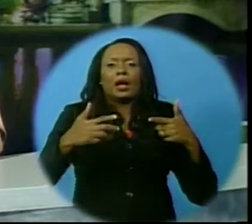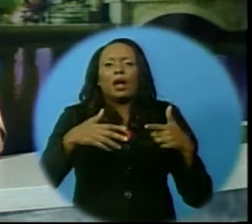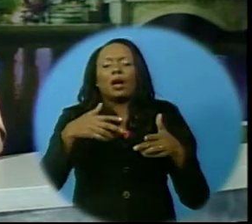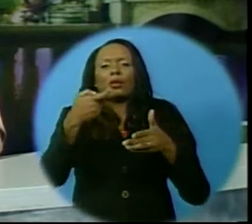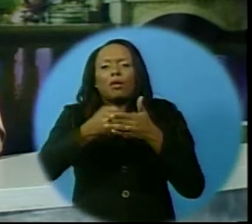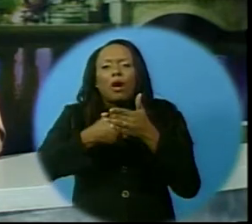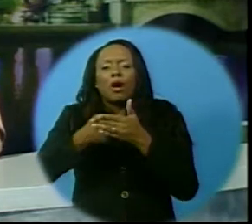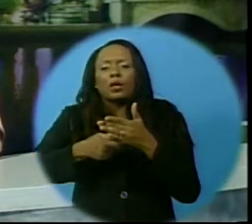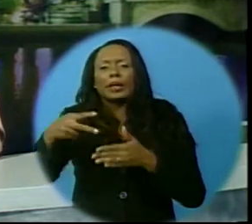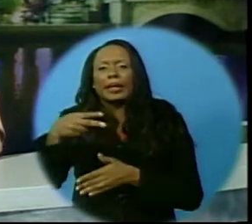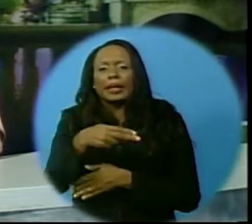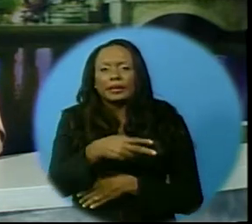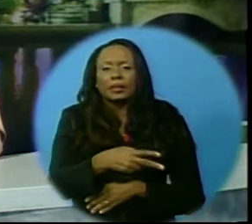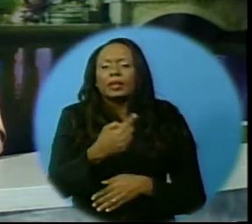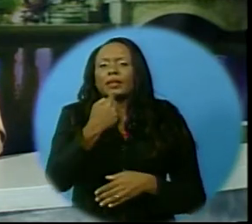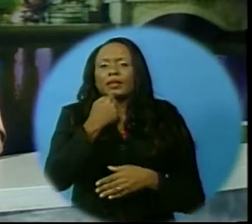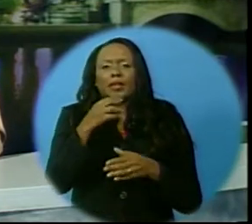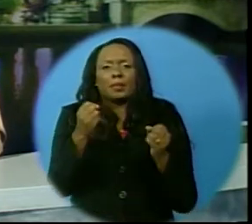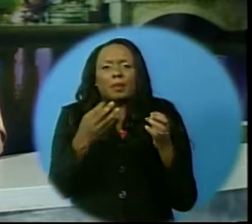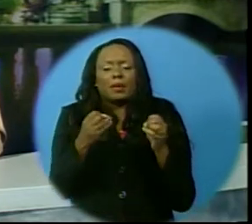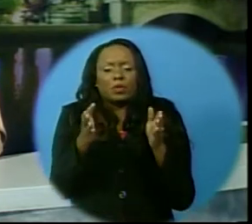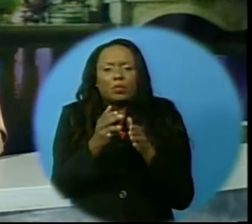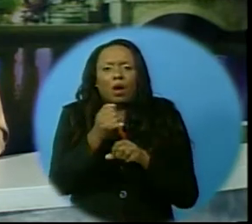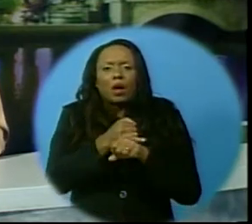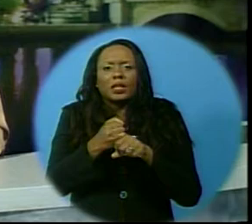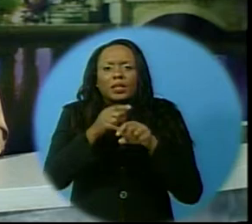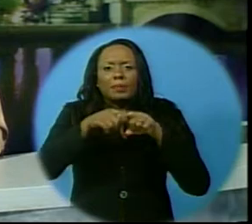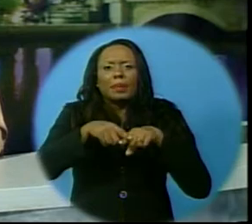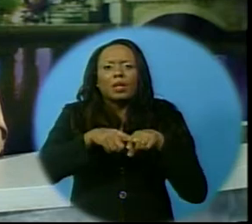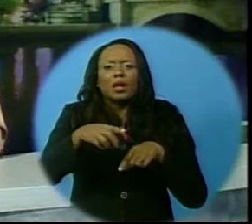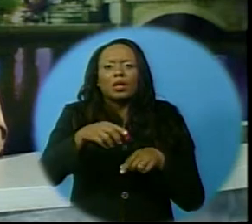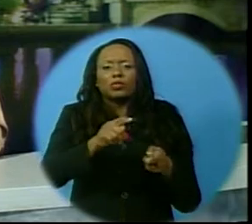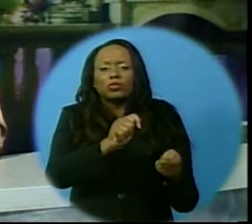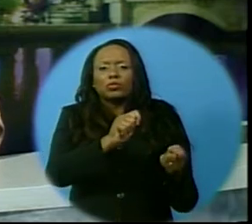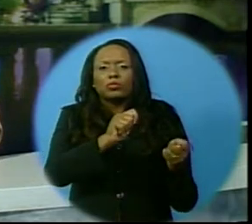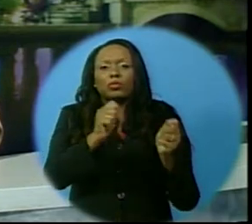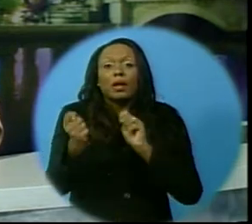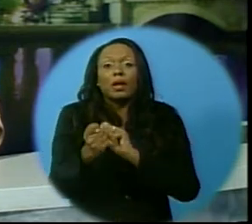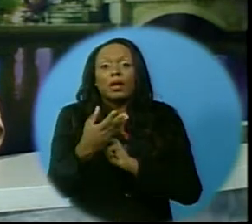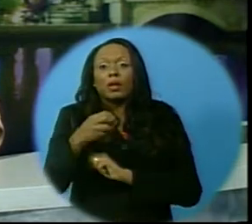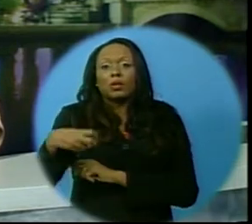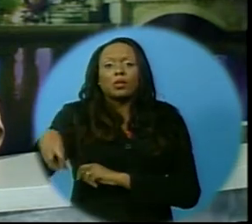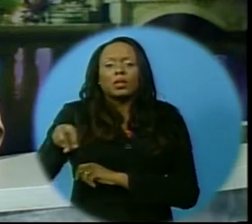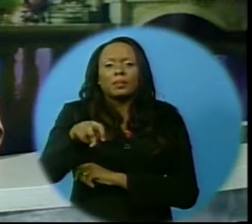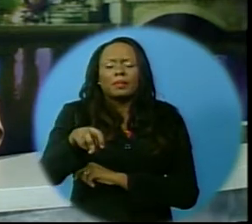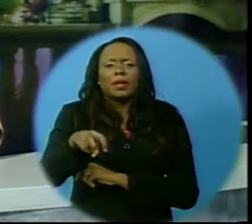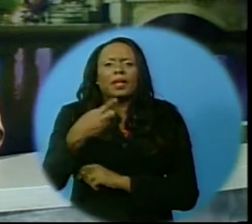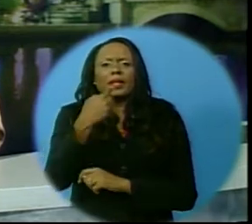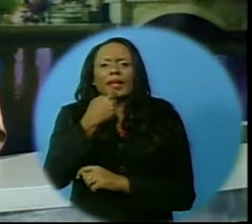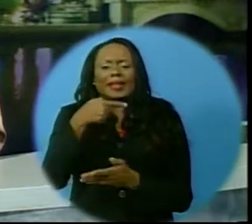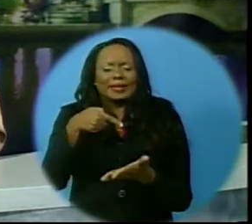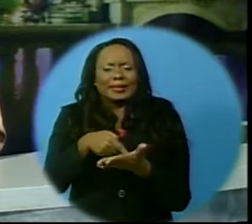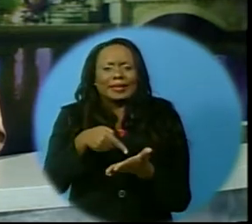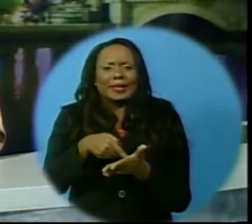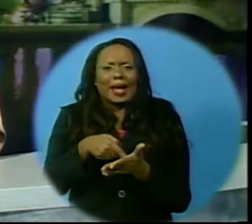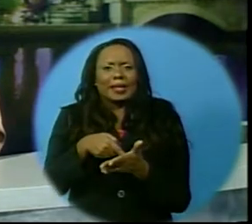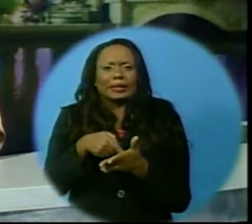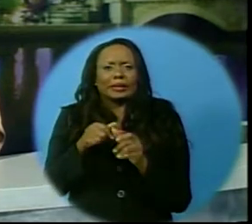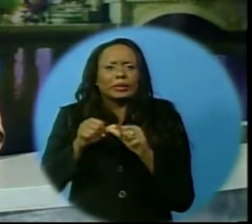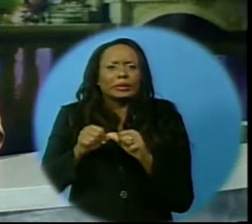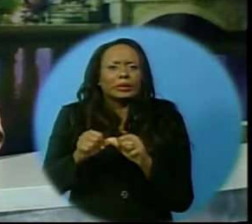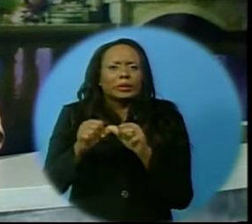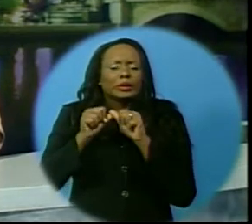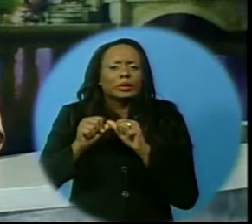many of these small states depend on trade and tourism. Mr. Stewart also says debt sustainability is a long-standing